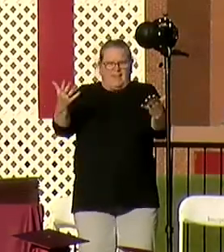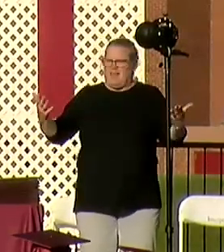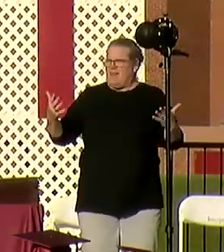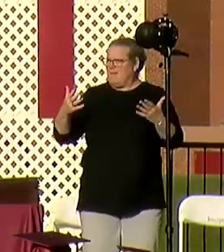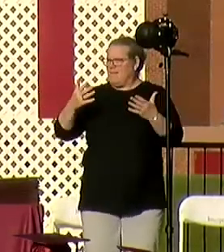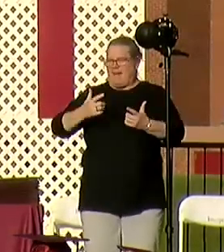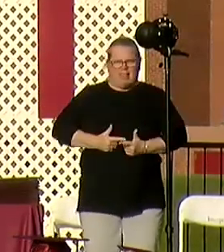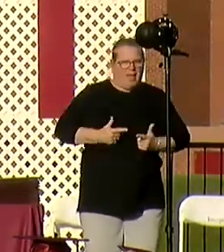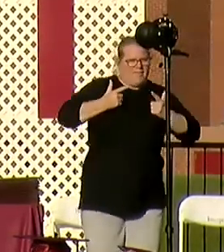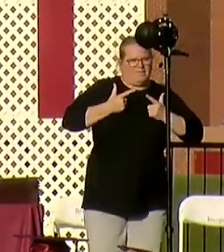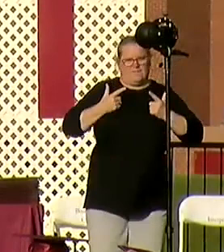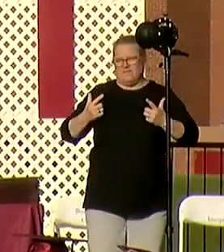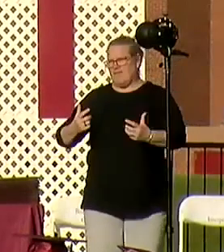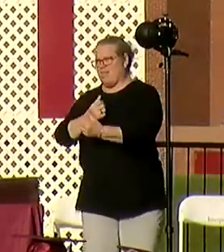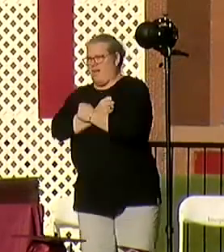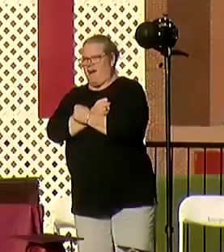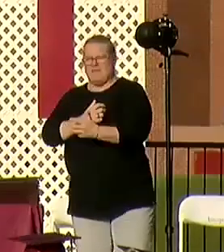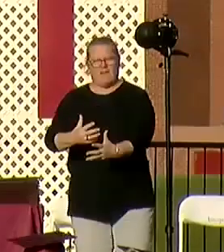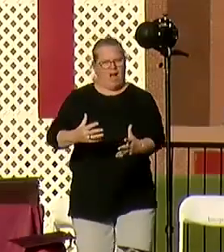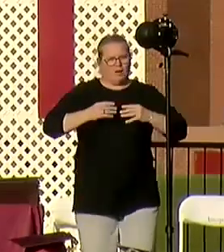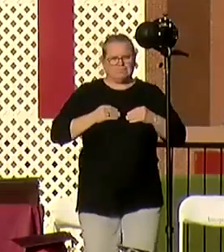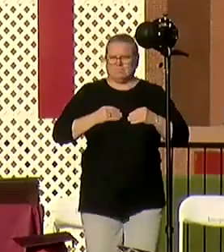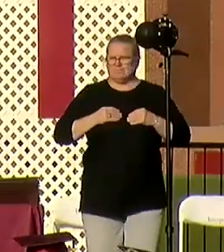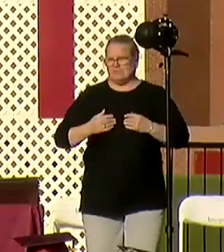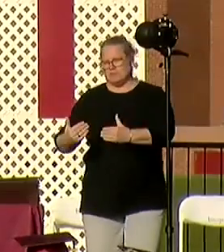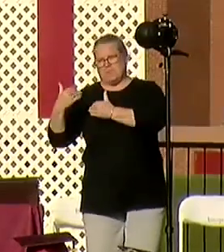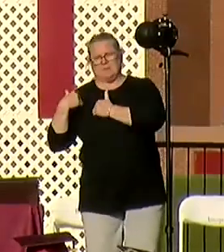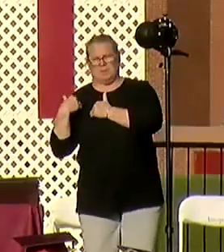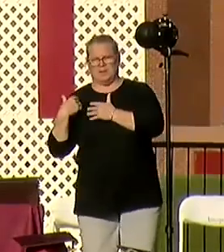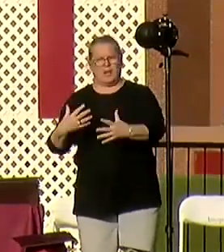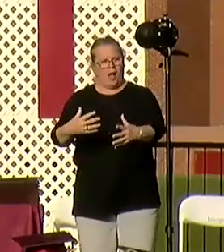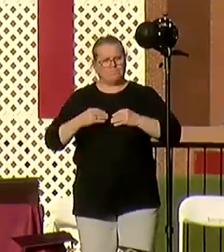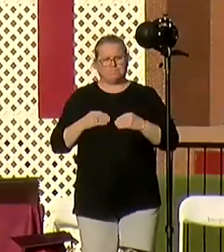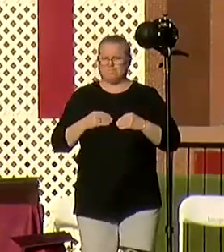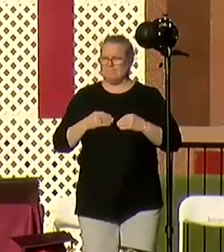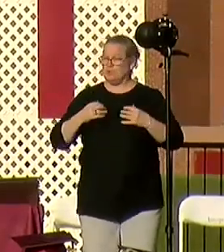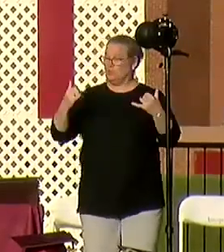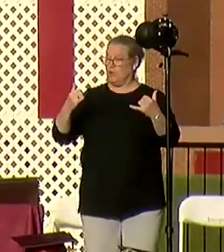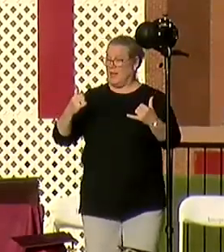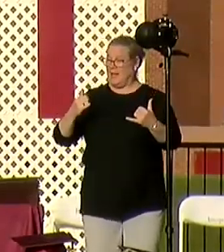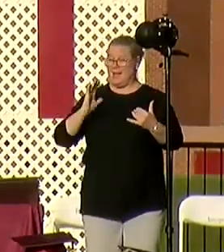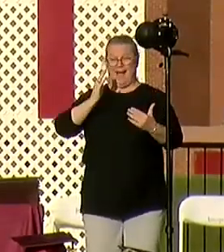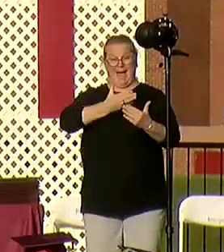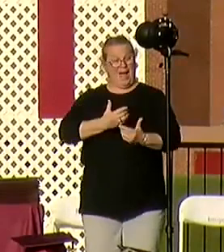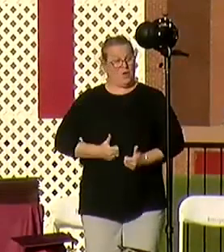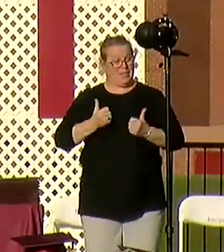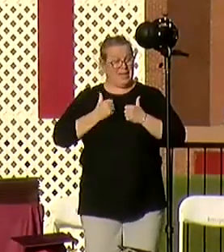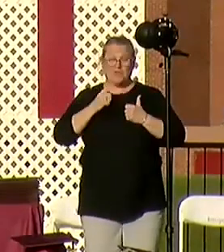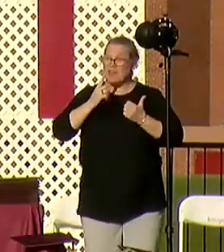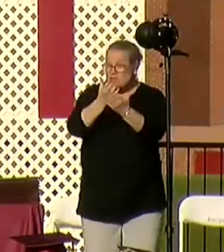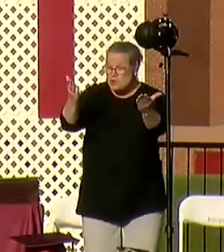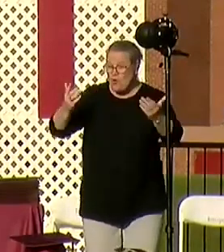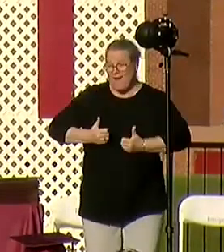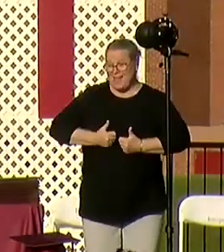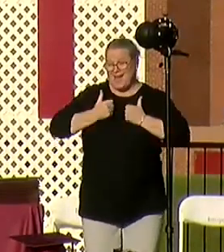and possibility. Today, my friends, our lives, or your lives, begin, and I, for one, cannot